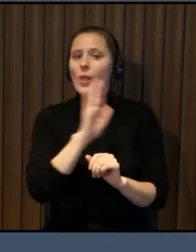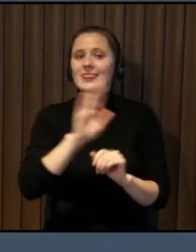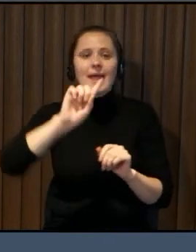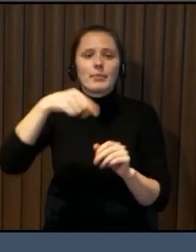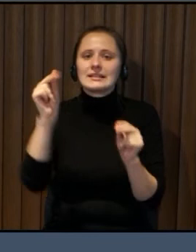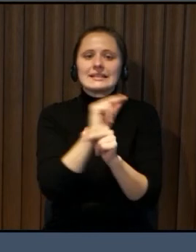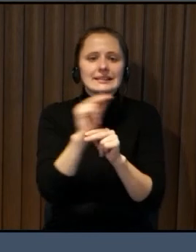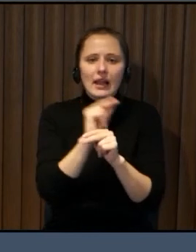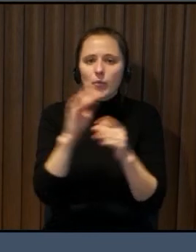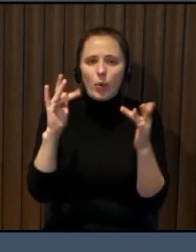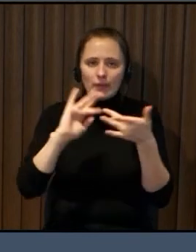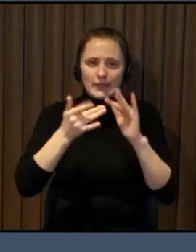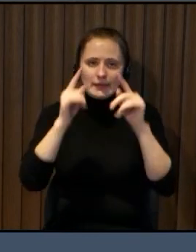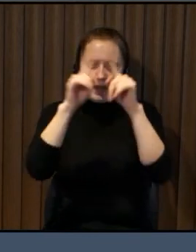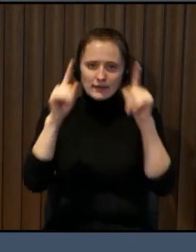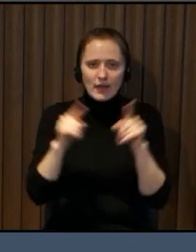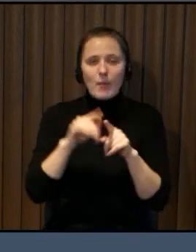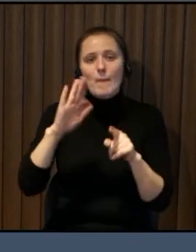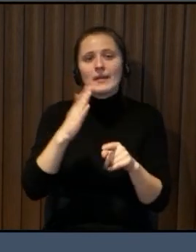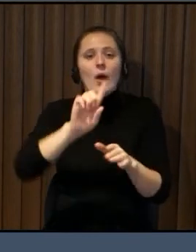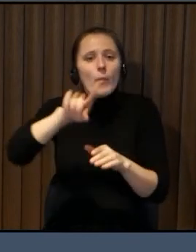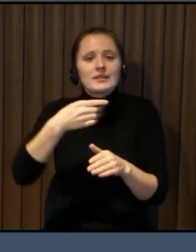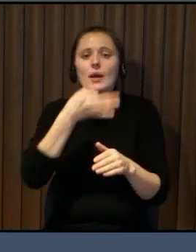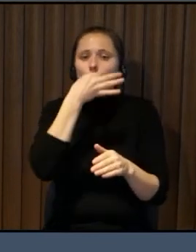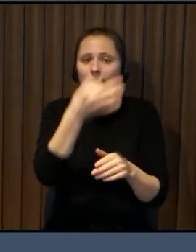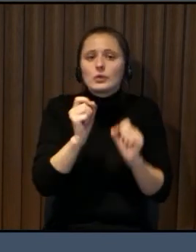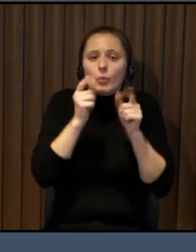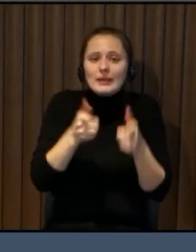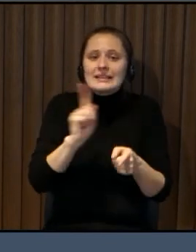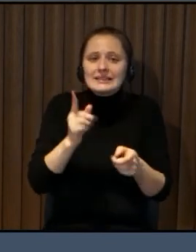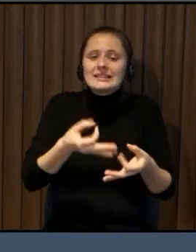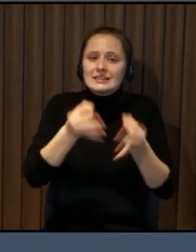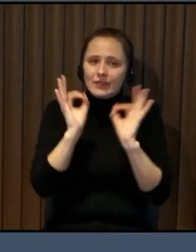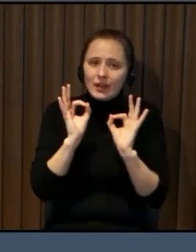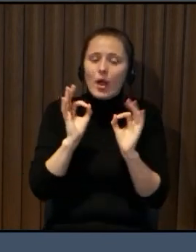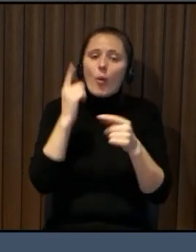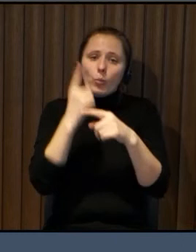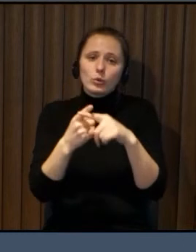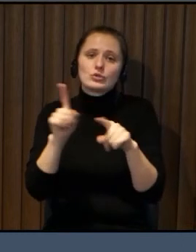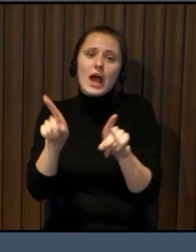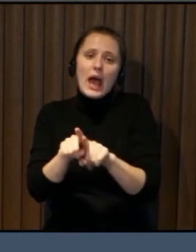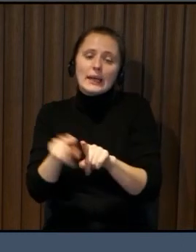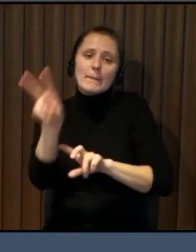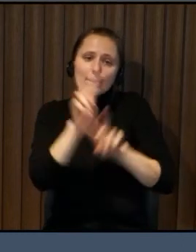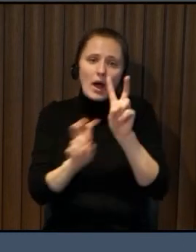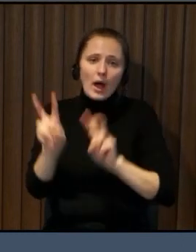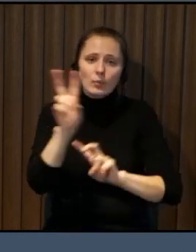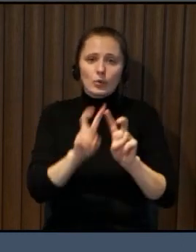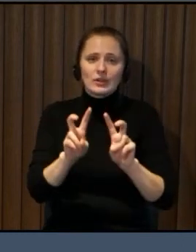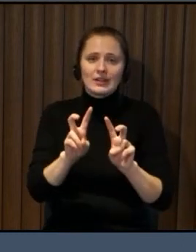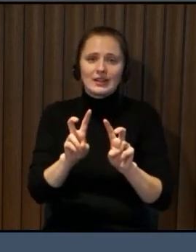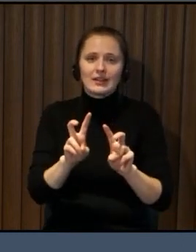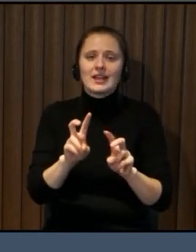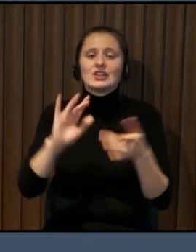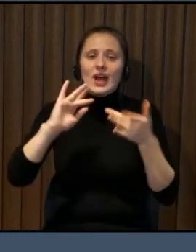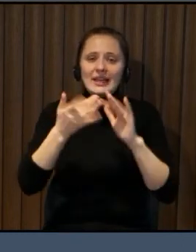it. Of course, they don't ask you to fix the page straight away, but it is very important that you say